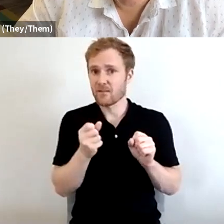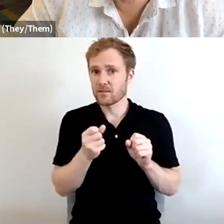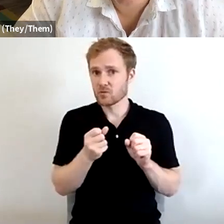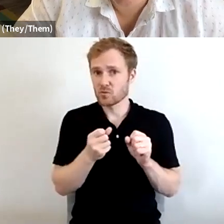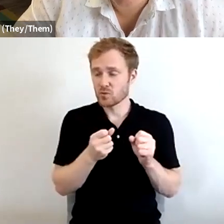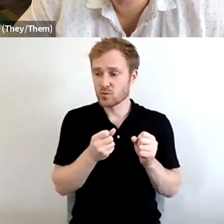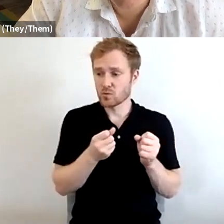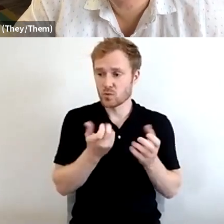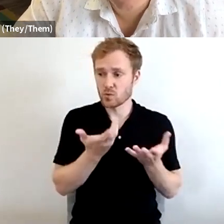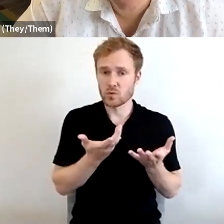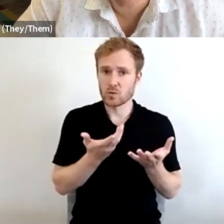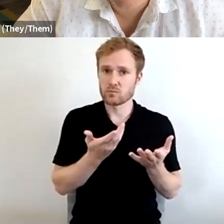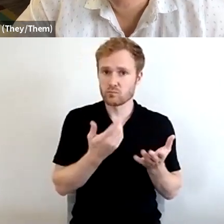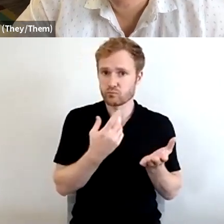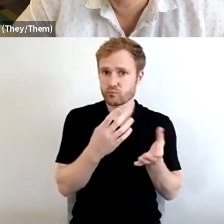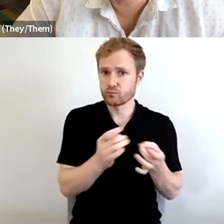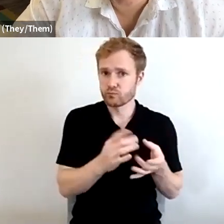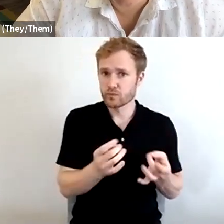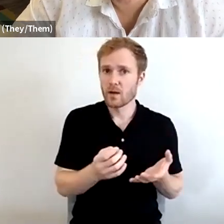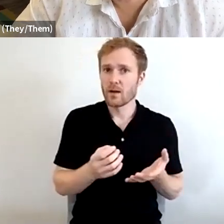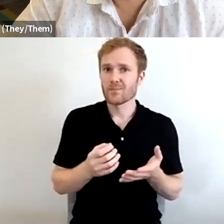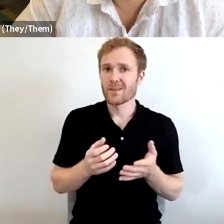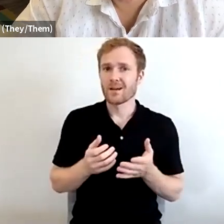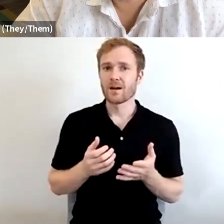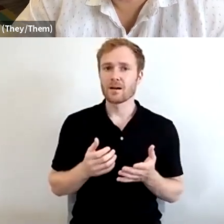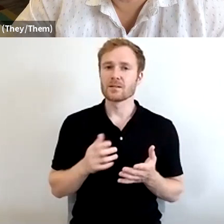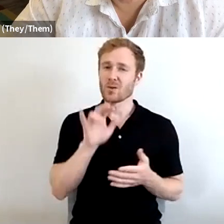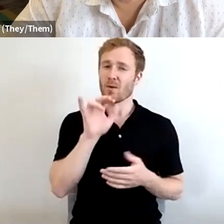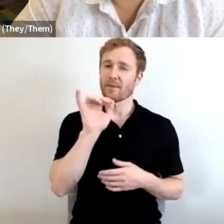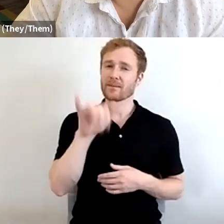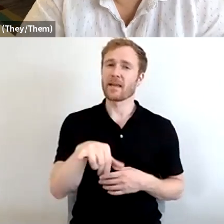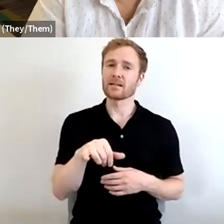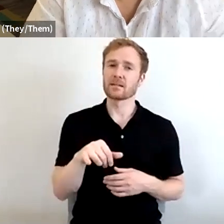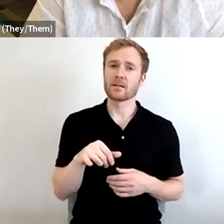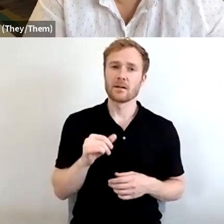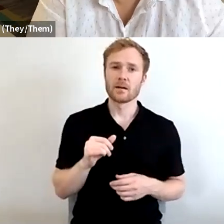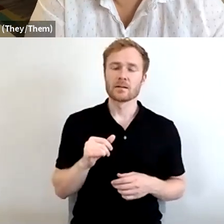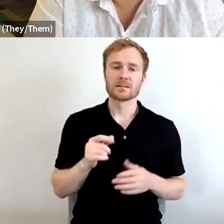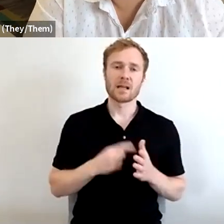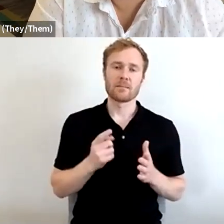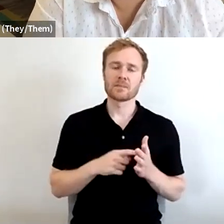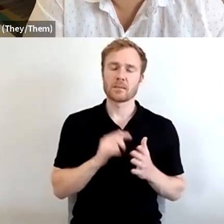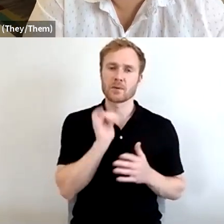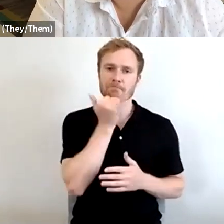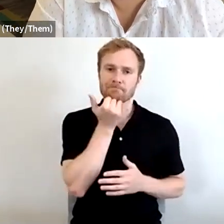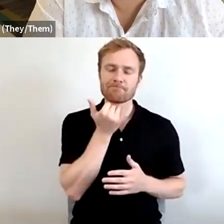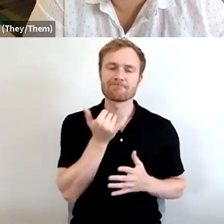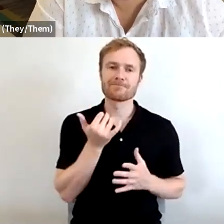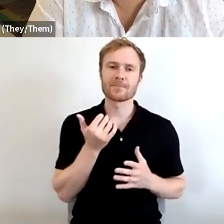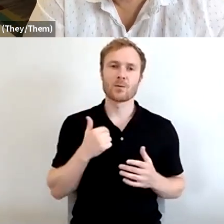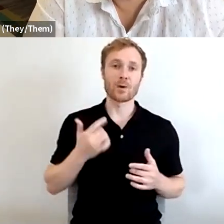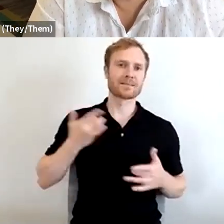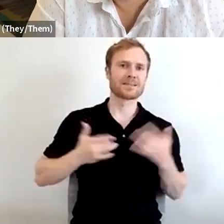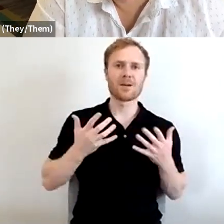would say all the time. And so like, those are the things that we sometimes get tripped up in, is that we get excited and we want to support young queer and trans